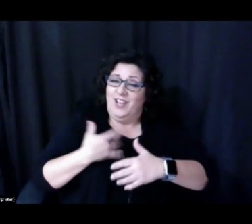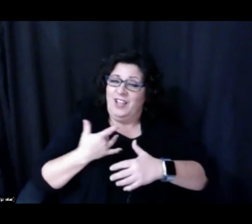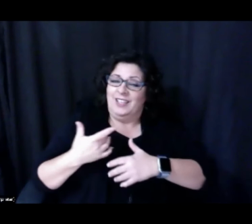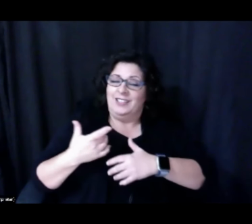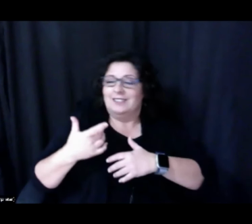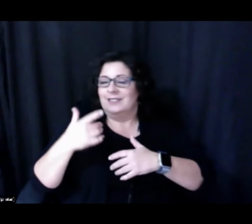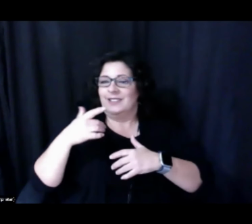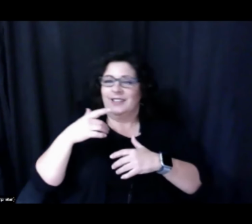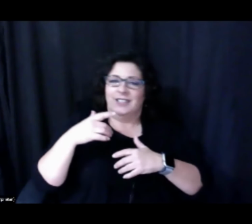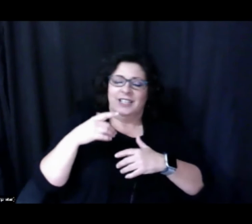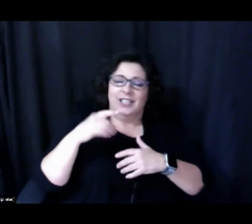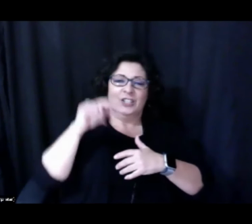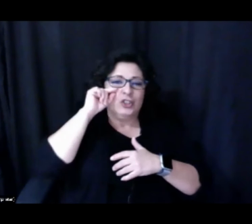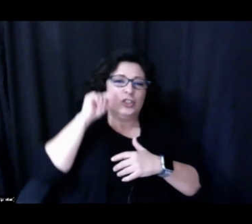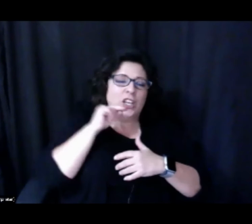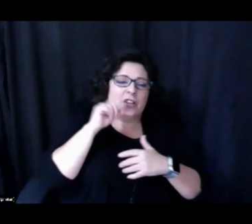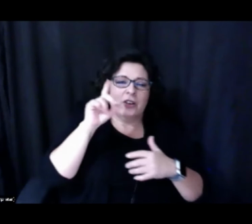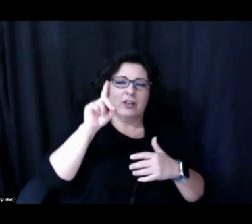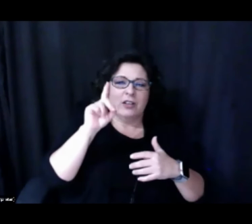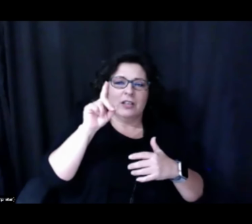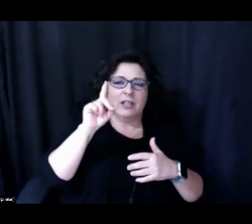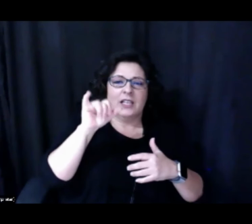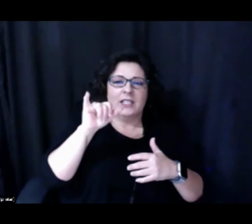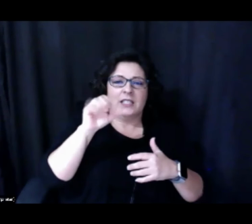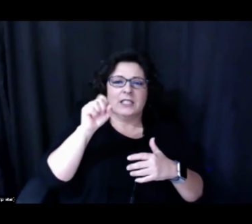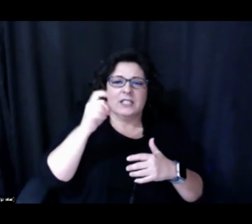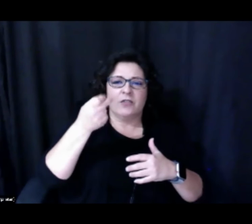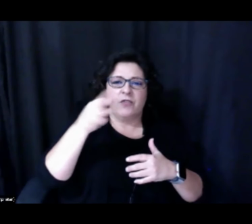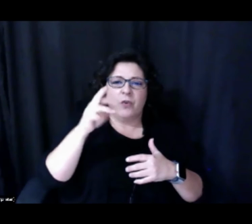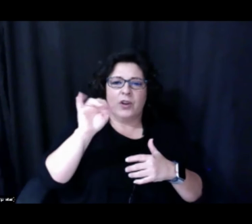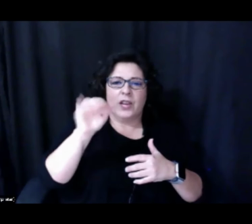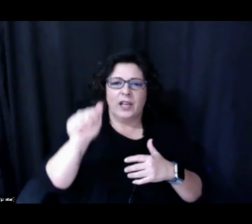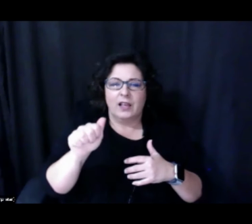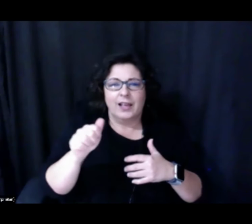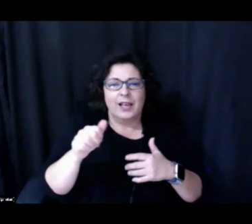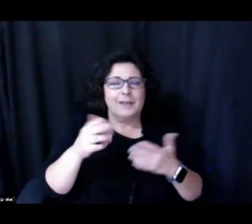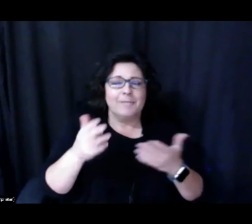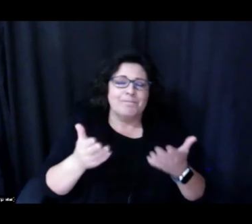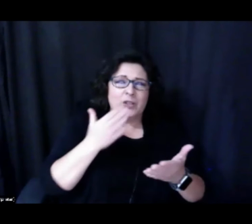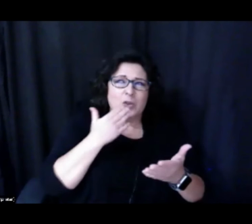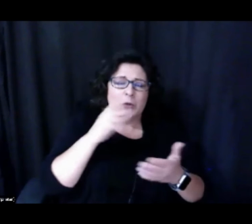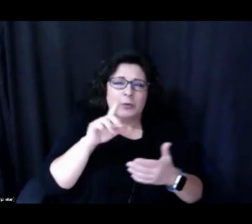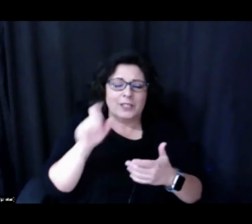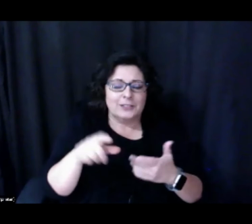question. And I'm not sure. I think that